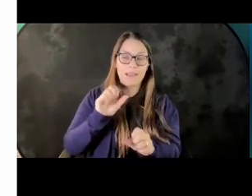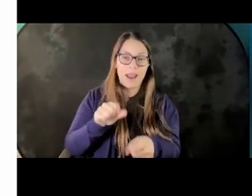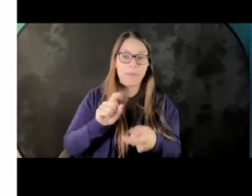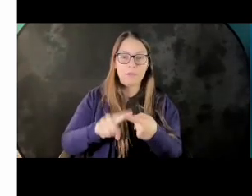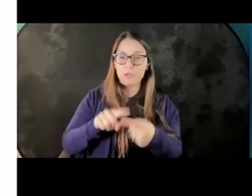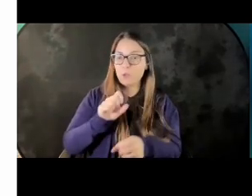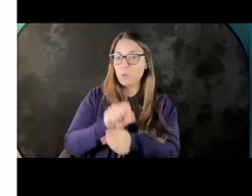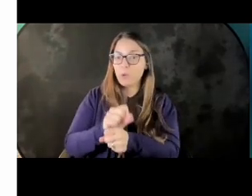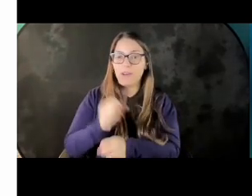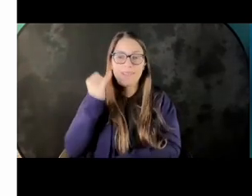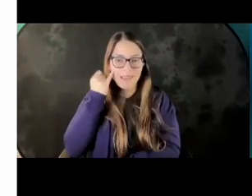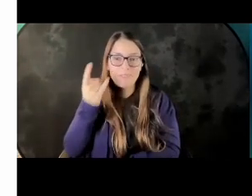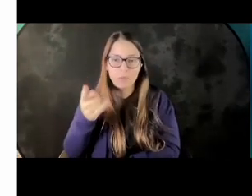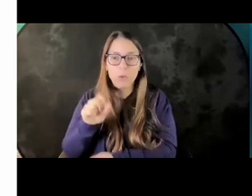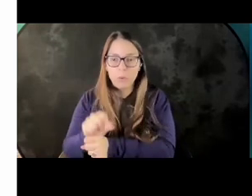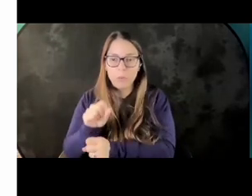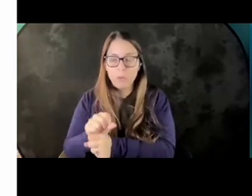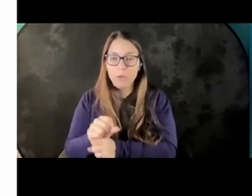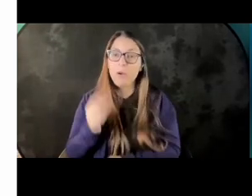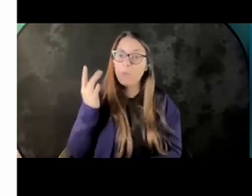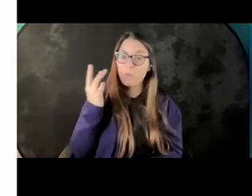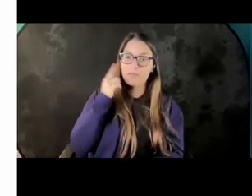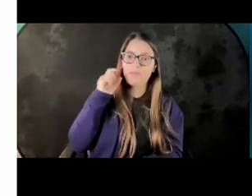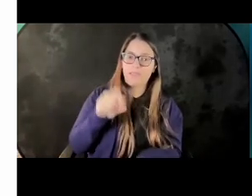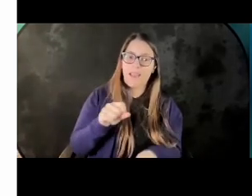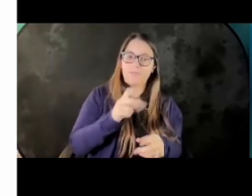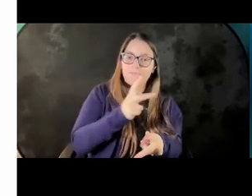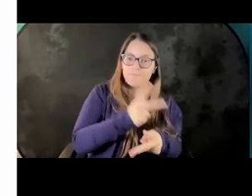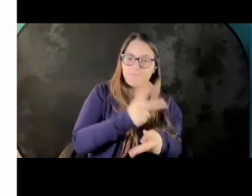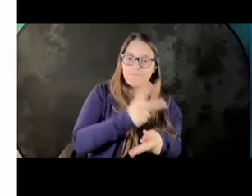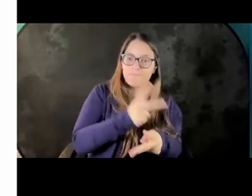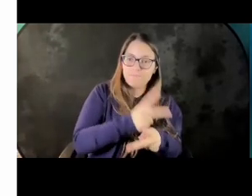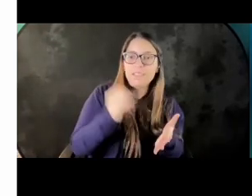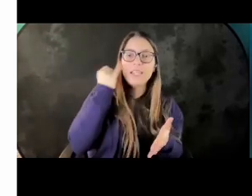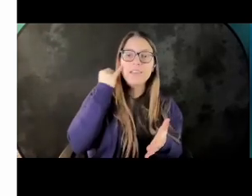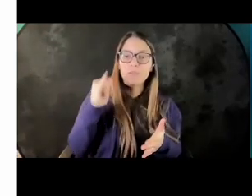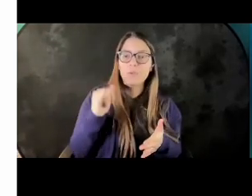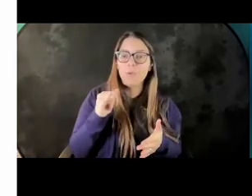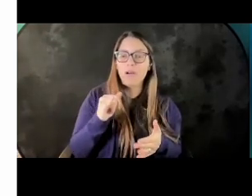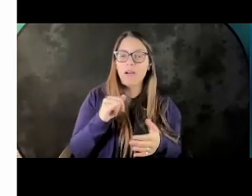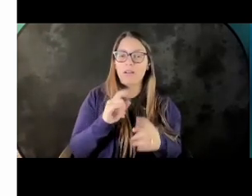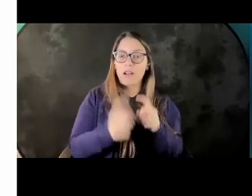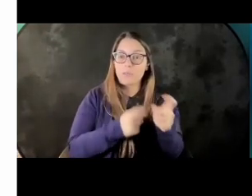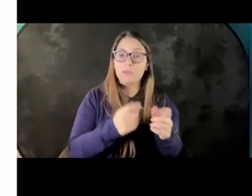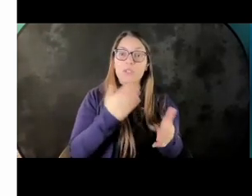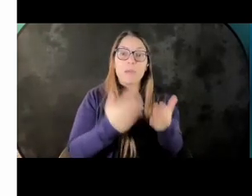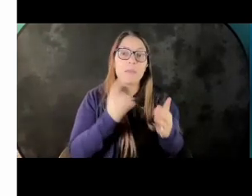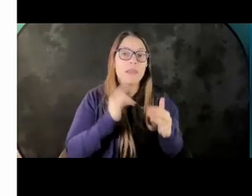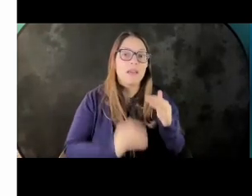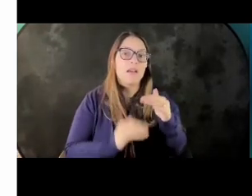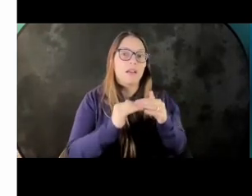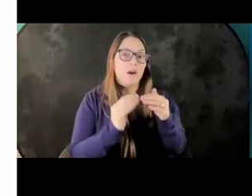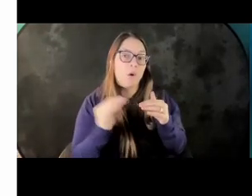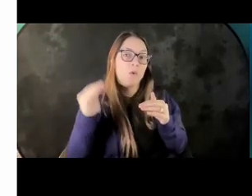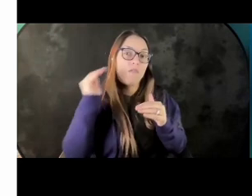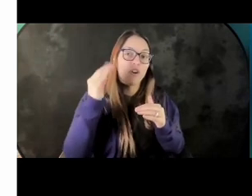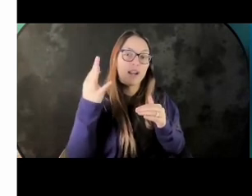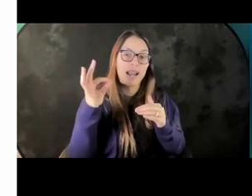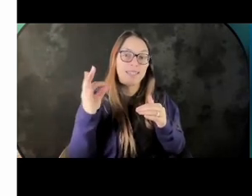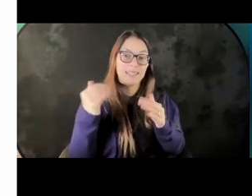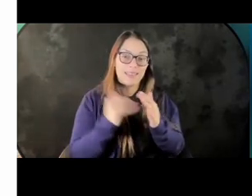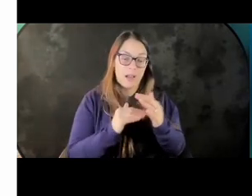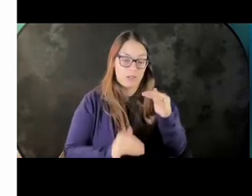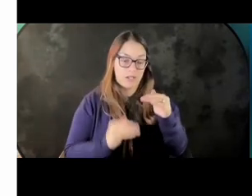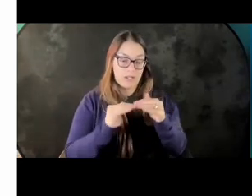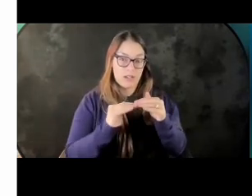are employed, so that they can keep track of why your contributions may be over the $19,000. And